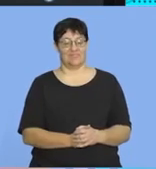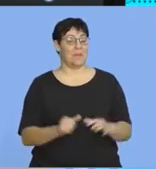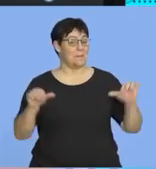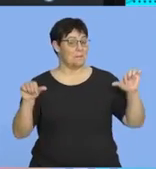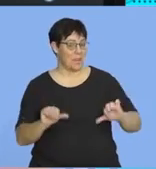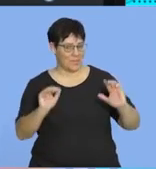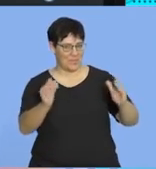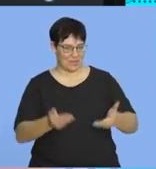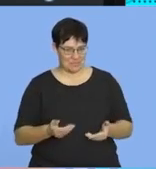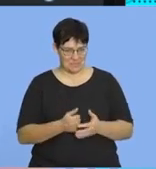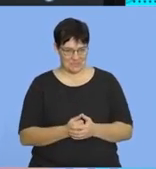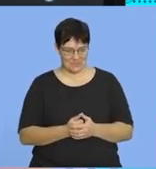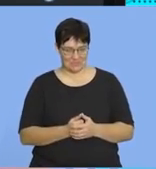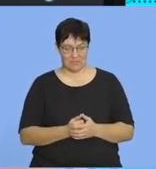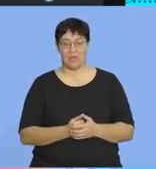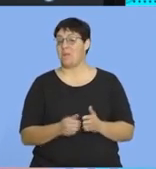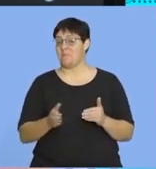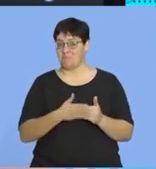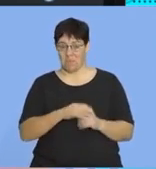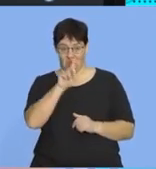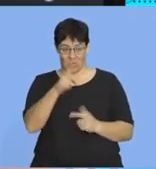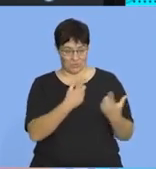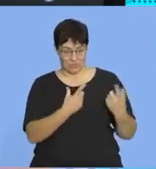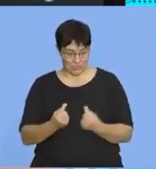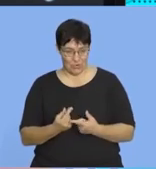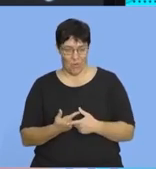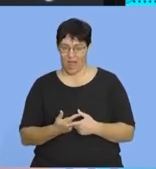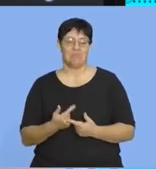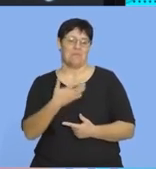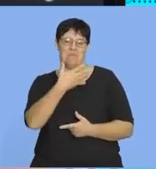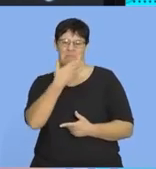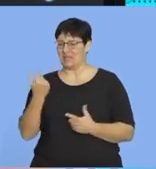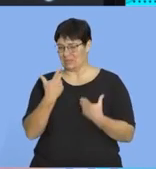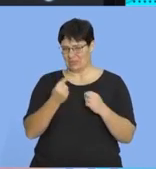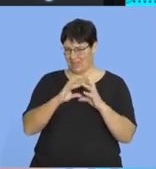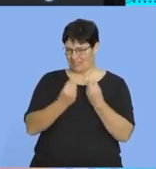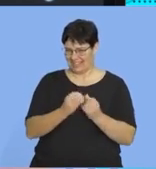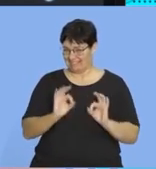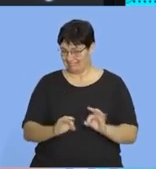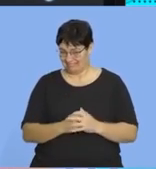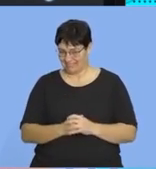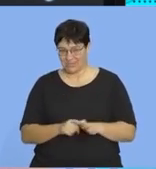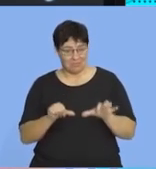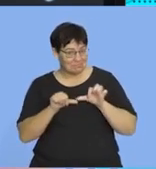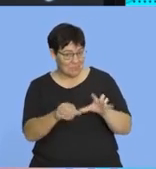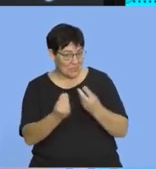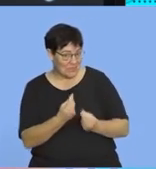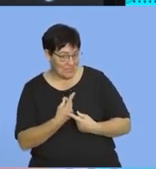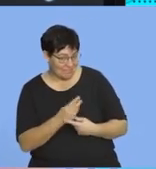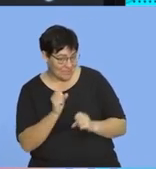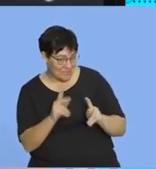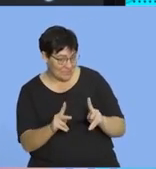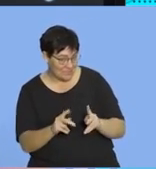welcome back. We're going to do another question because that's the best part about doing all of this. So just stick with me, okay?